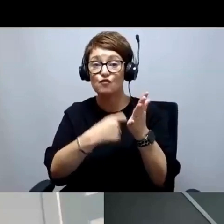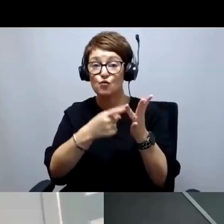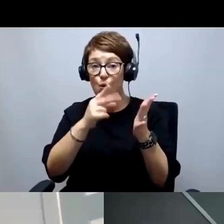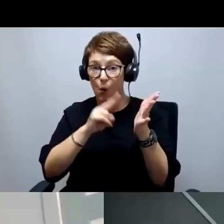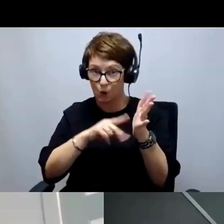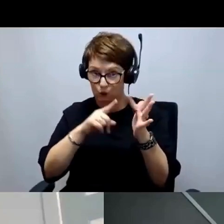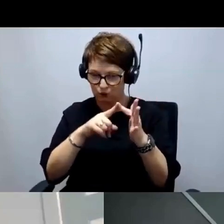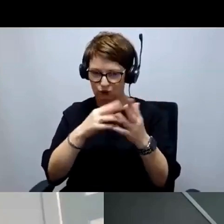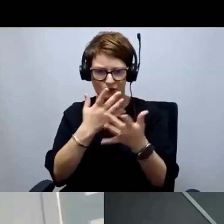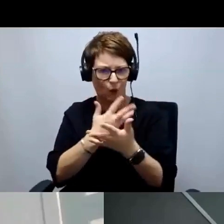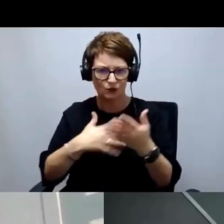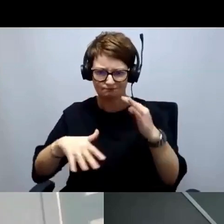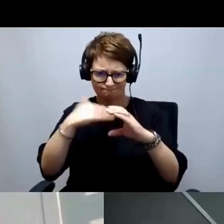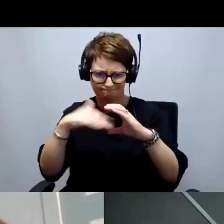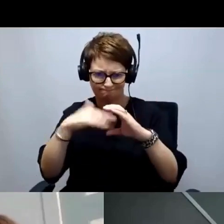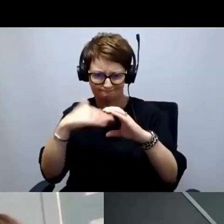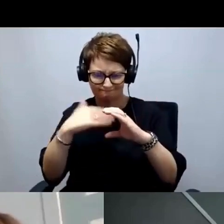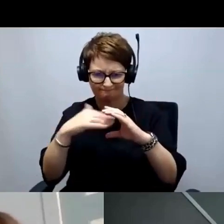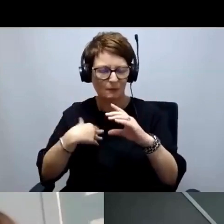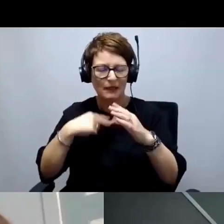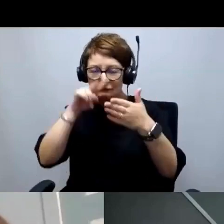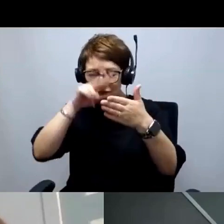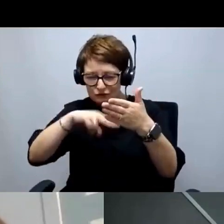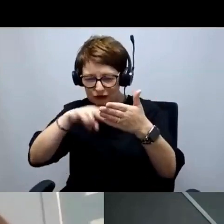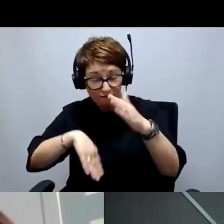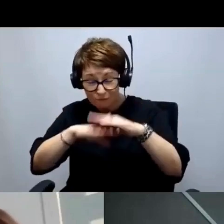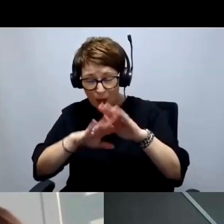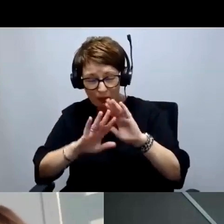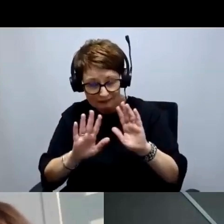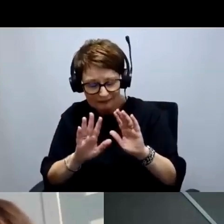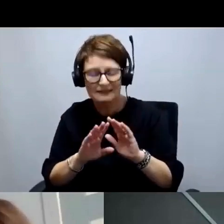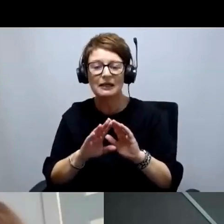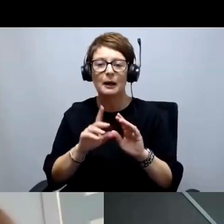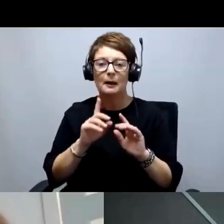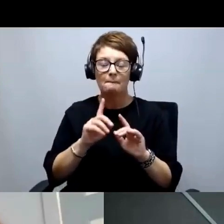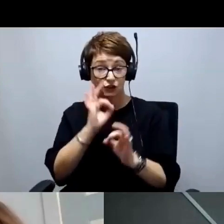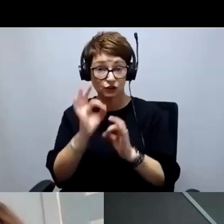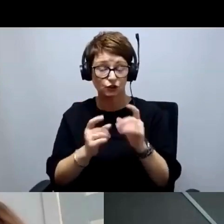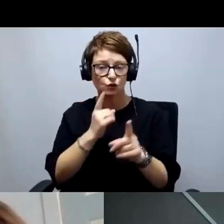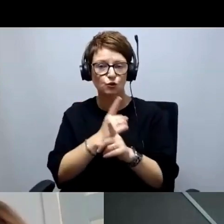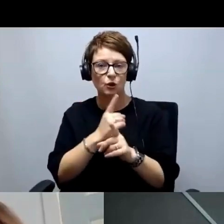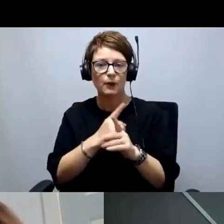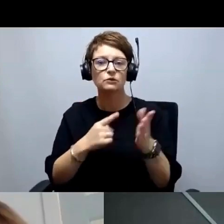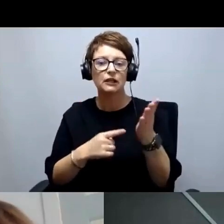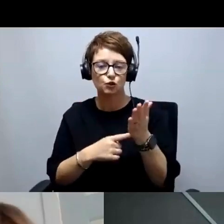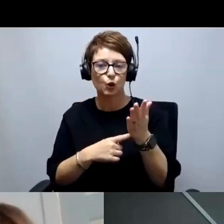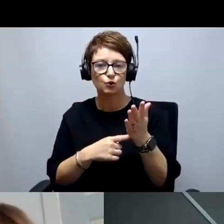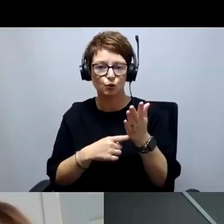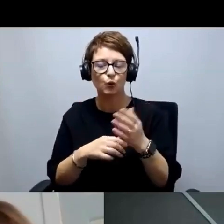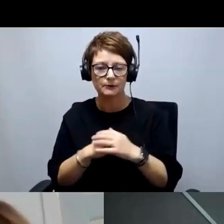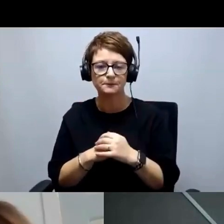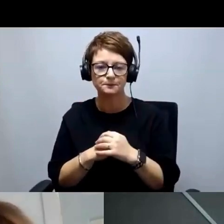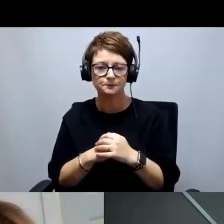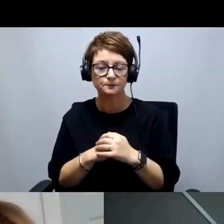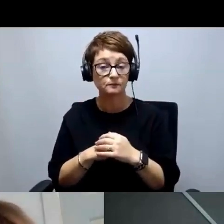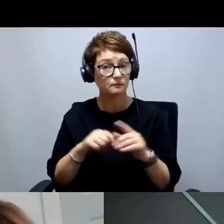around that as well. I've not been able to fully monitor the chat, but there were questions and quite a bit in the chat with